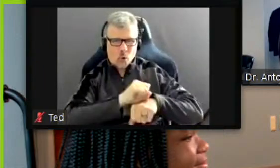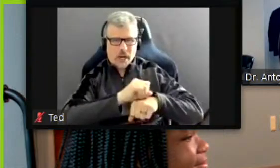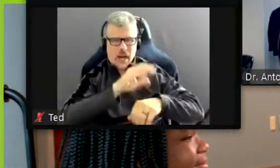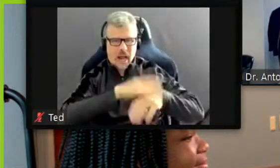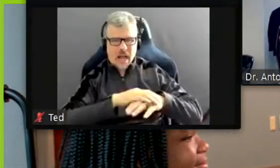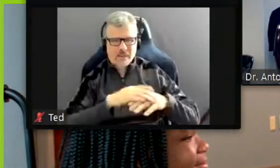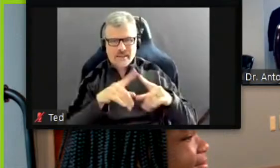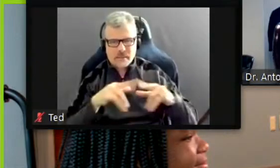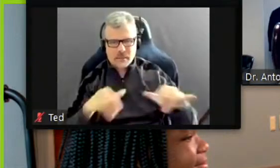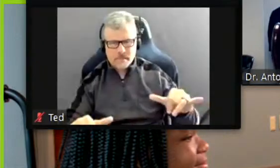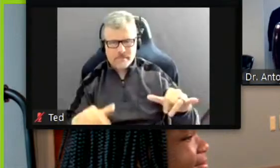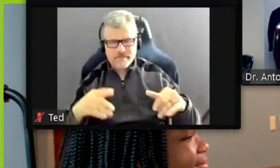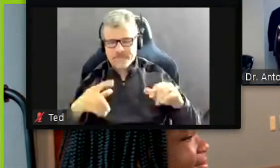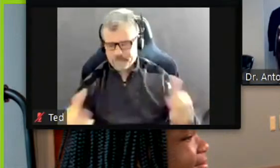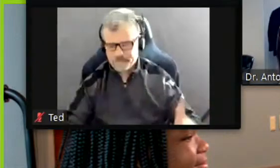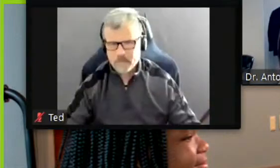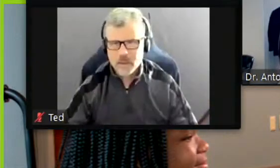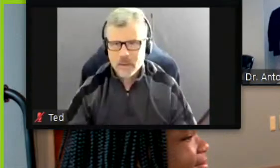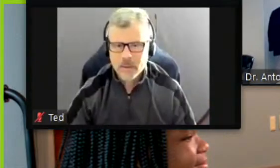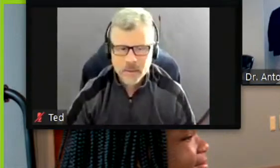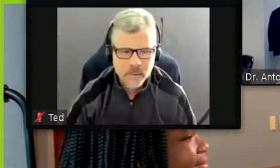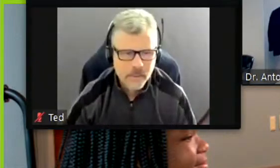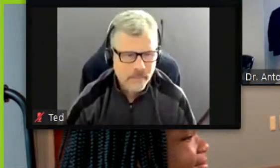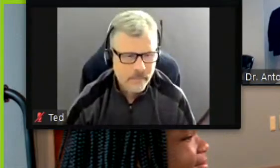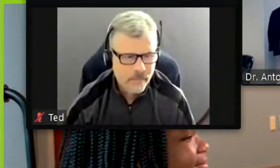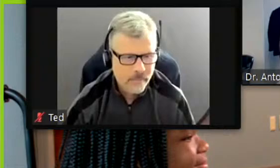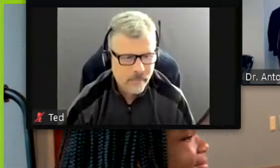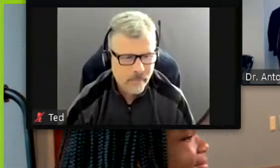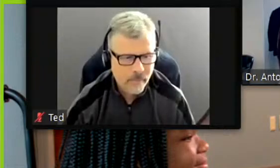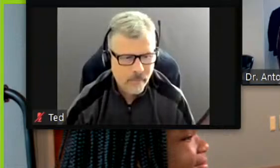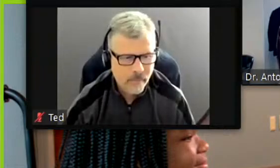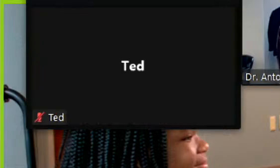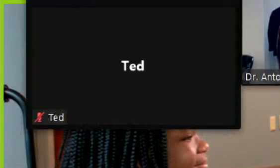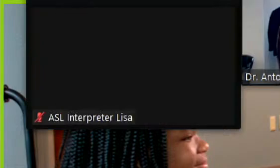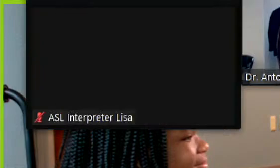concurrently. Ms. Zogby, to the recommendations now?